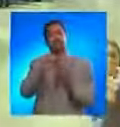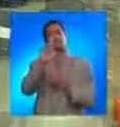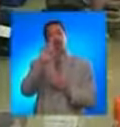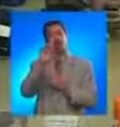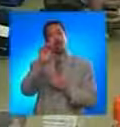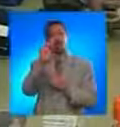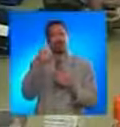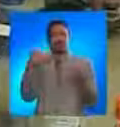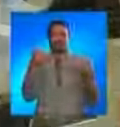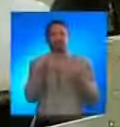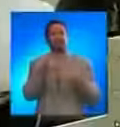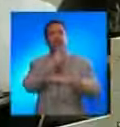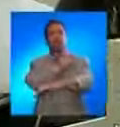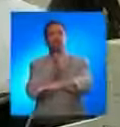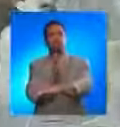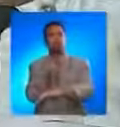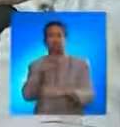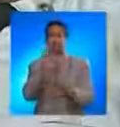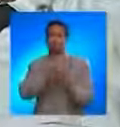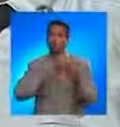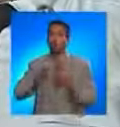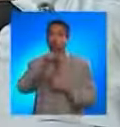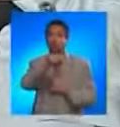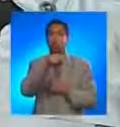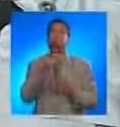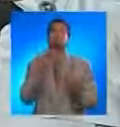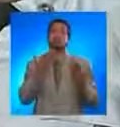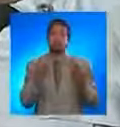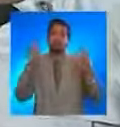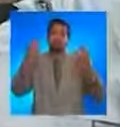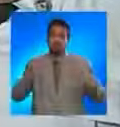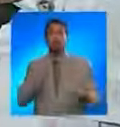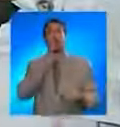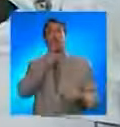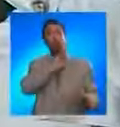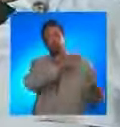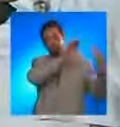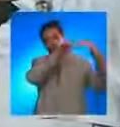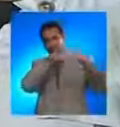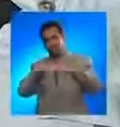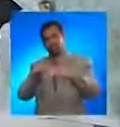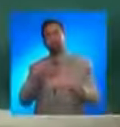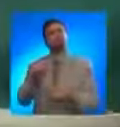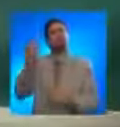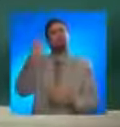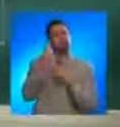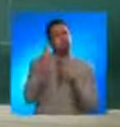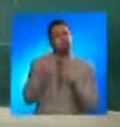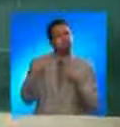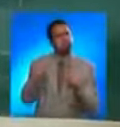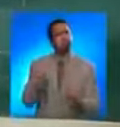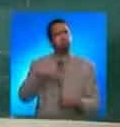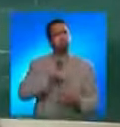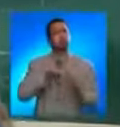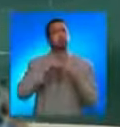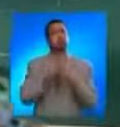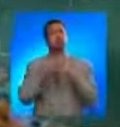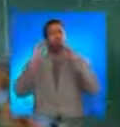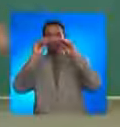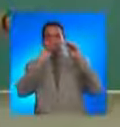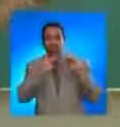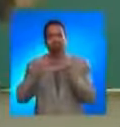School is located just across the street from the Aguadilla beach. It's one of the buildings most exposed to tsunami. A year ago,